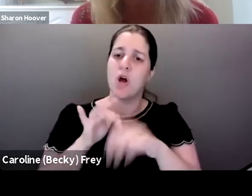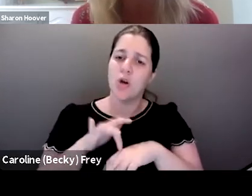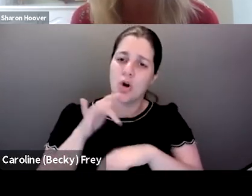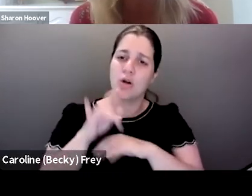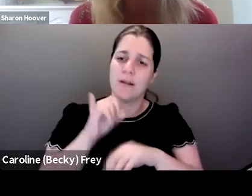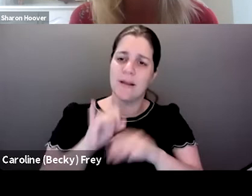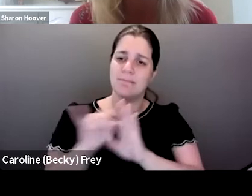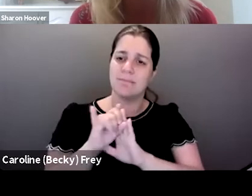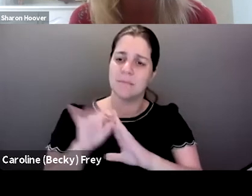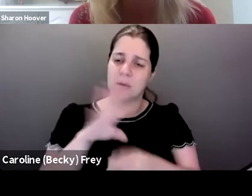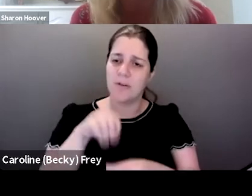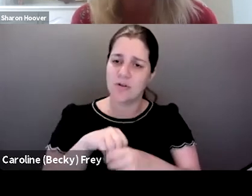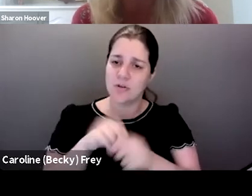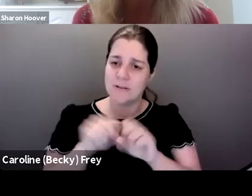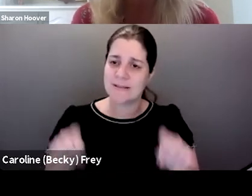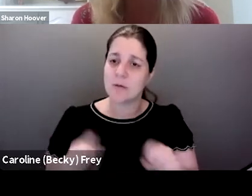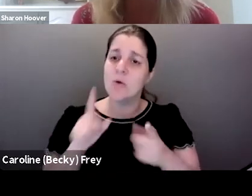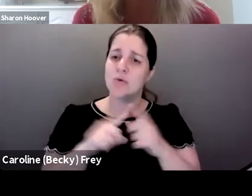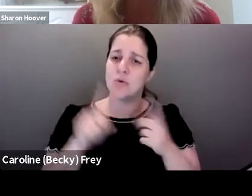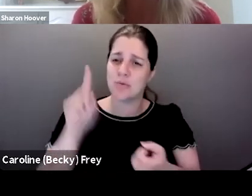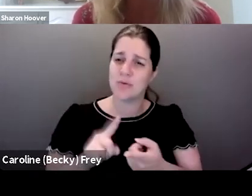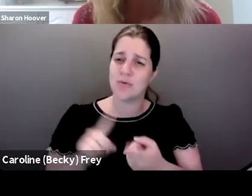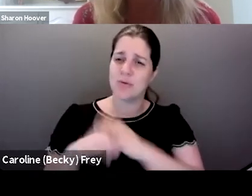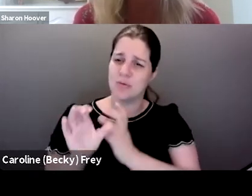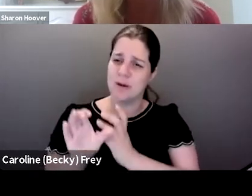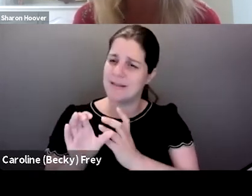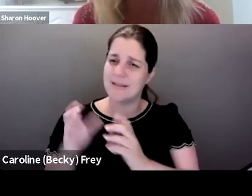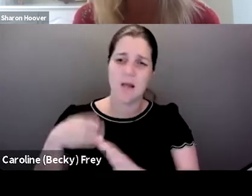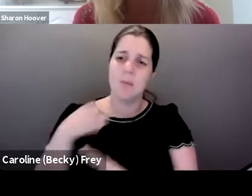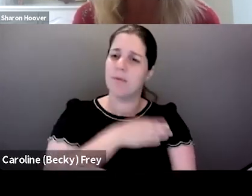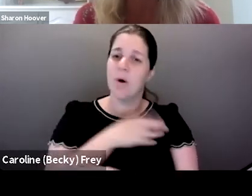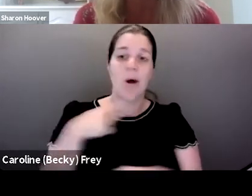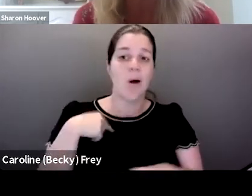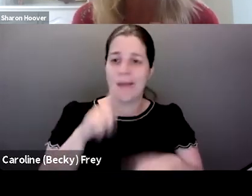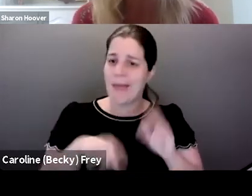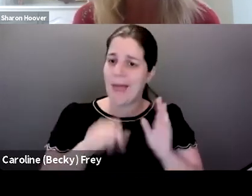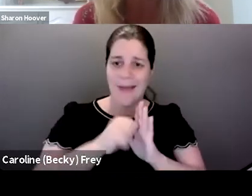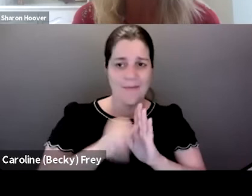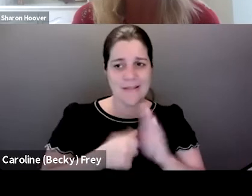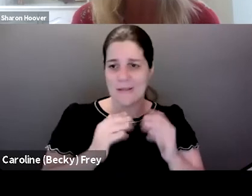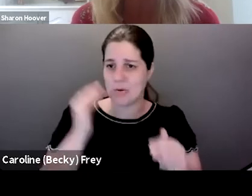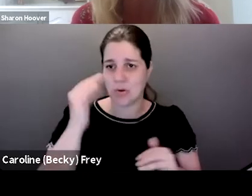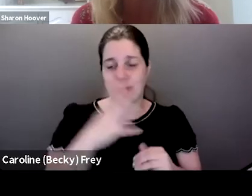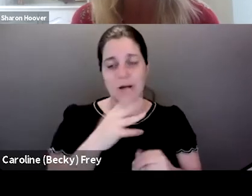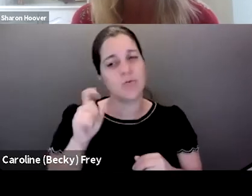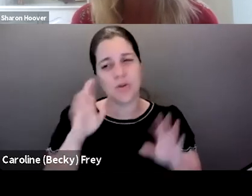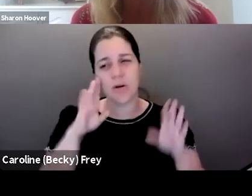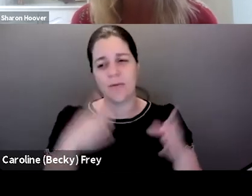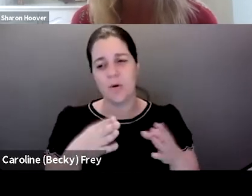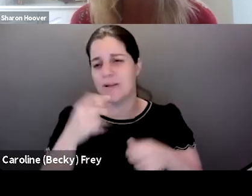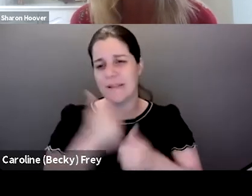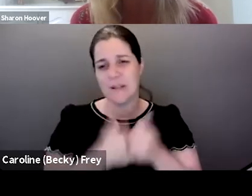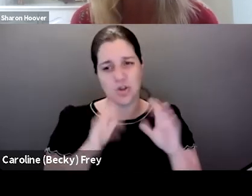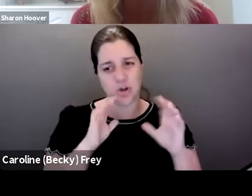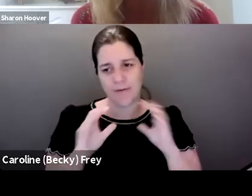minimize crises from happening in the first place. And I would just say that that can't be overstated and really should be a focus of every conversation regarding